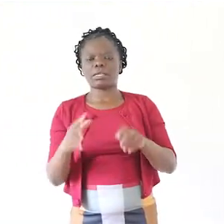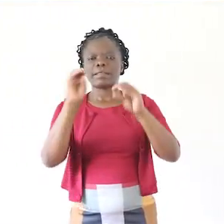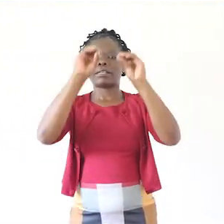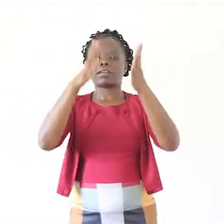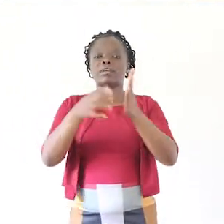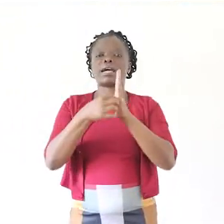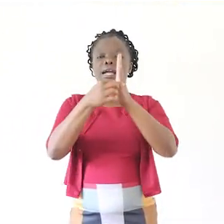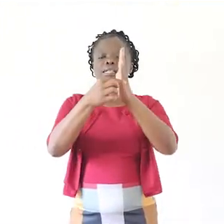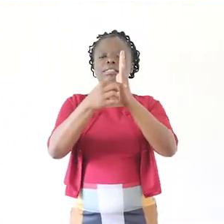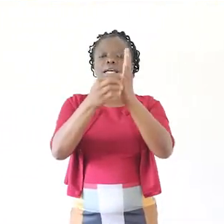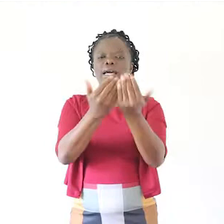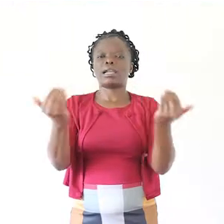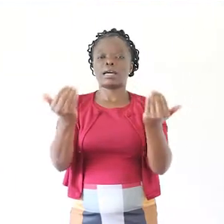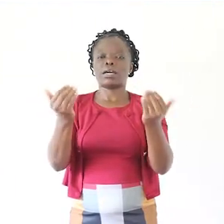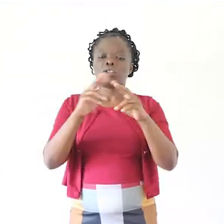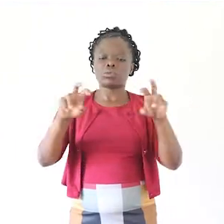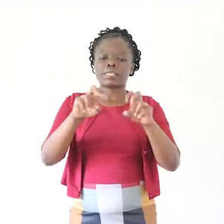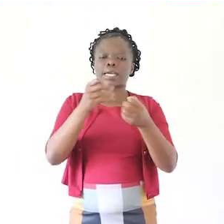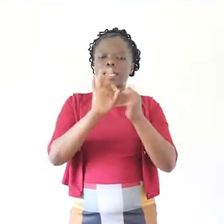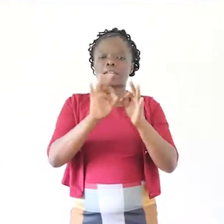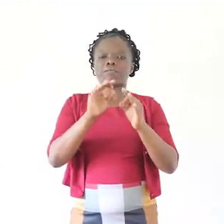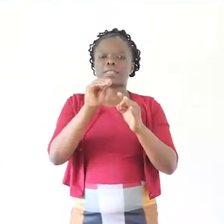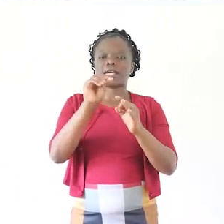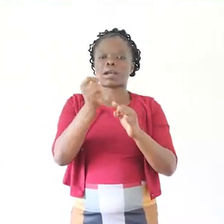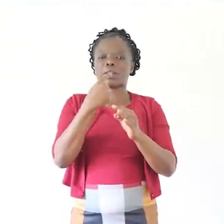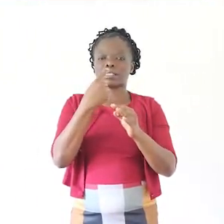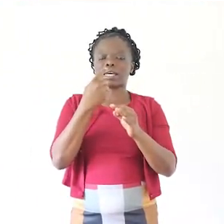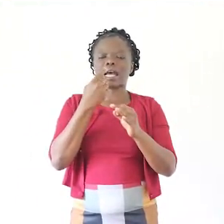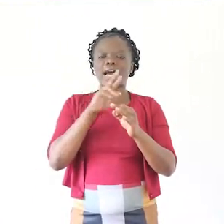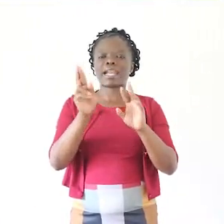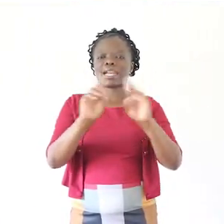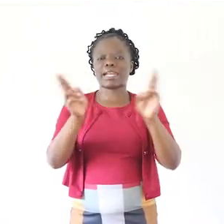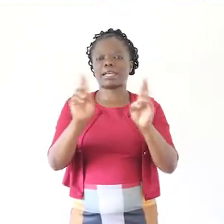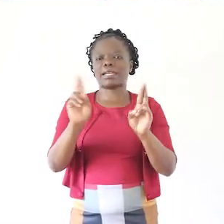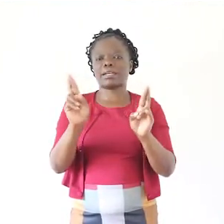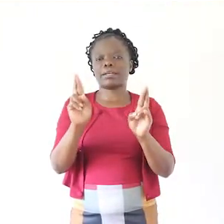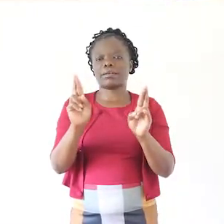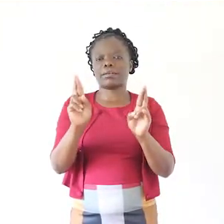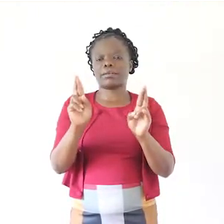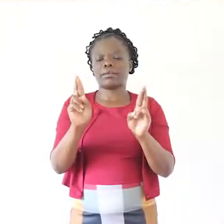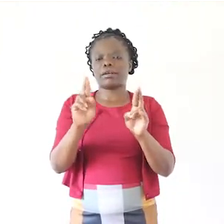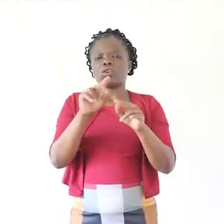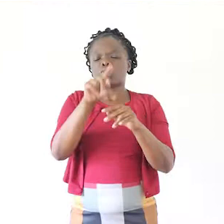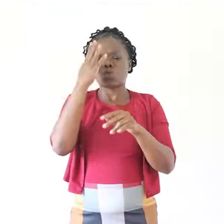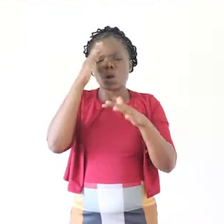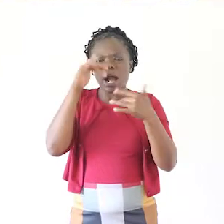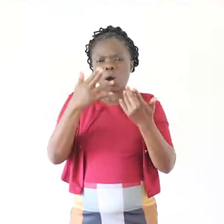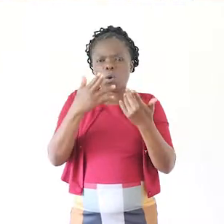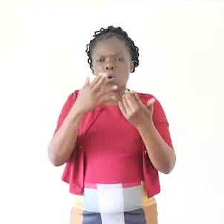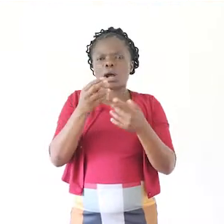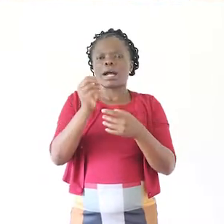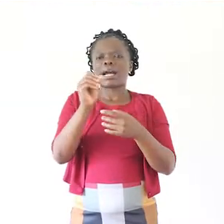The intervener guides the learner to check if the groundnuts are well cooked. And how will you know that